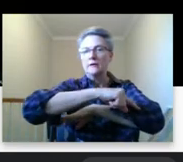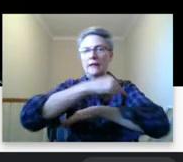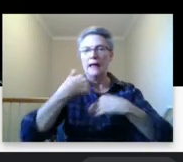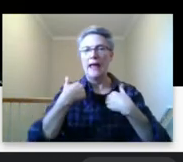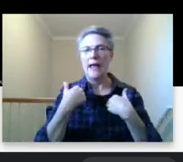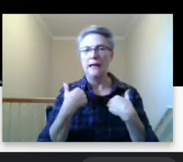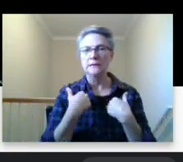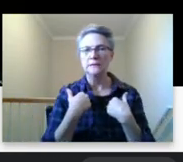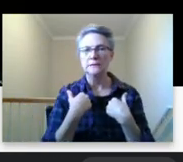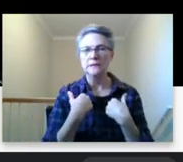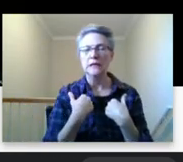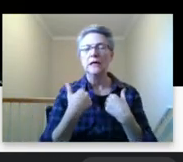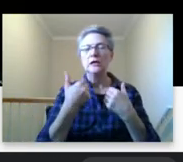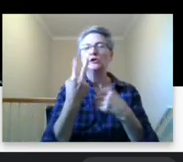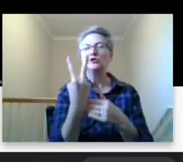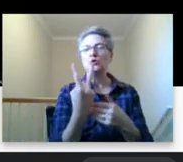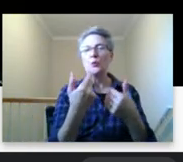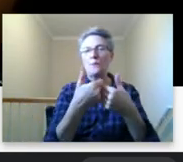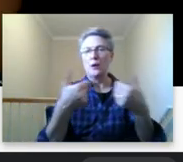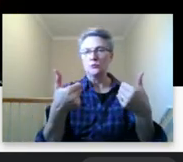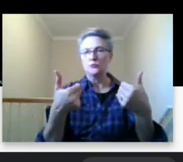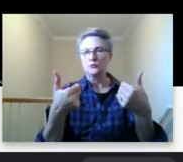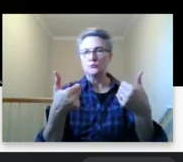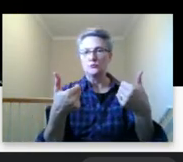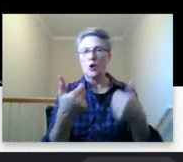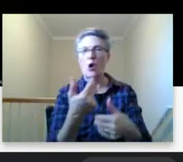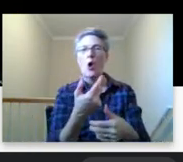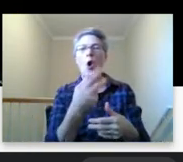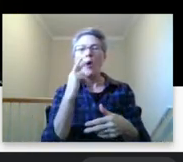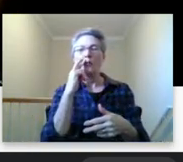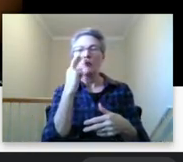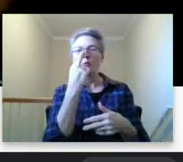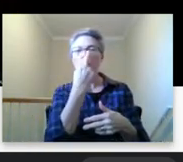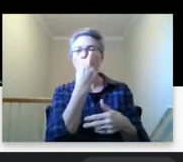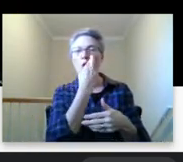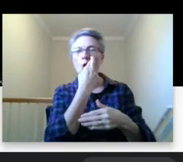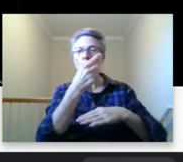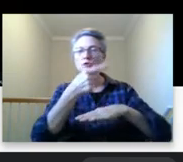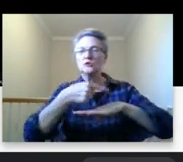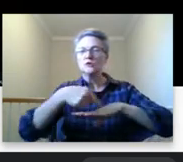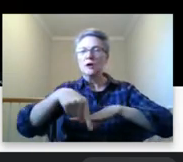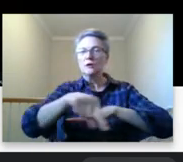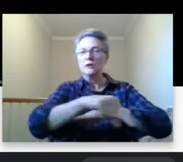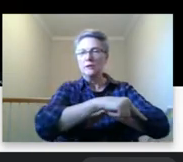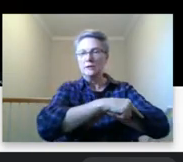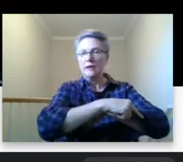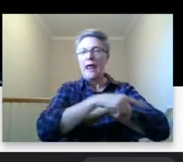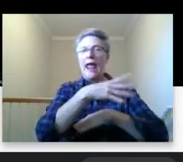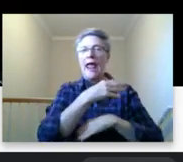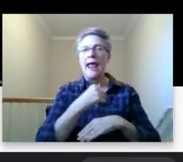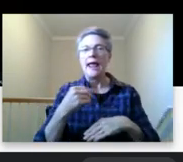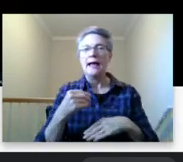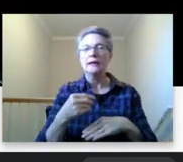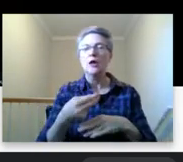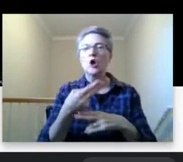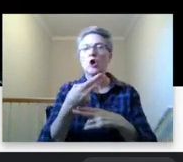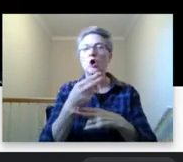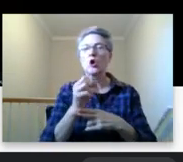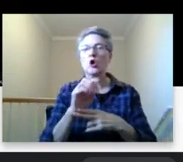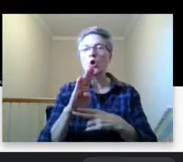that's split into 2 sections. We've got a rose garden and we've got an herb garden. And so what we're going to do is we're going to figure out, well, what's